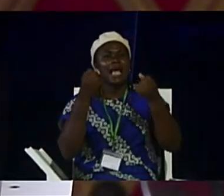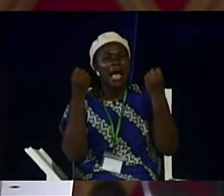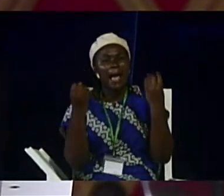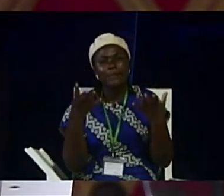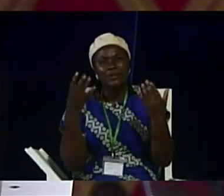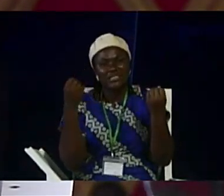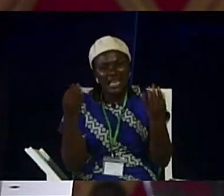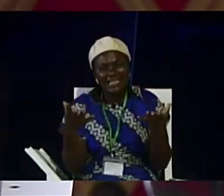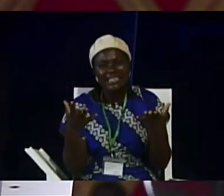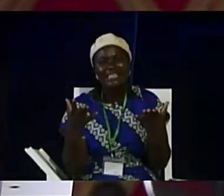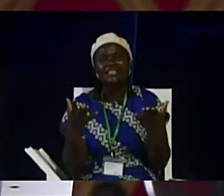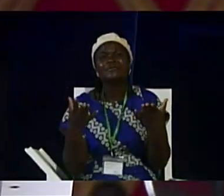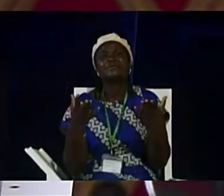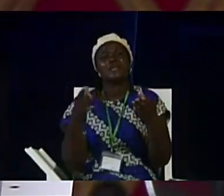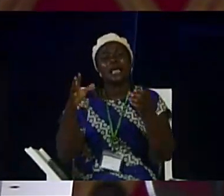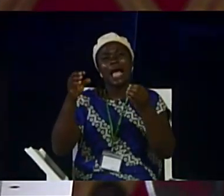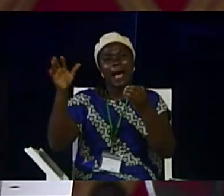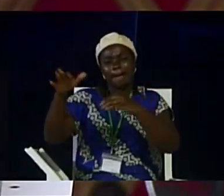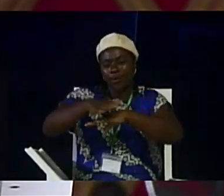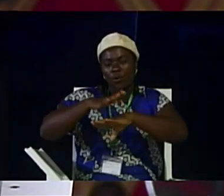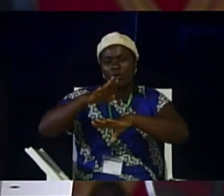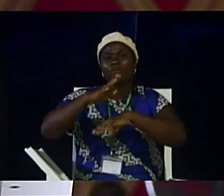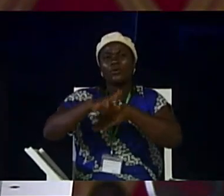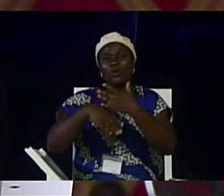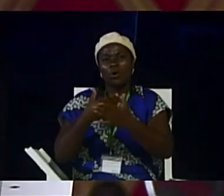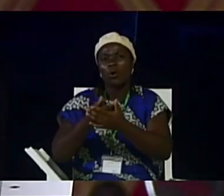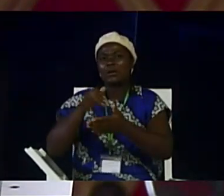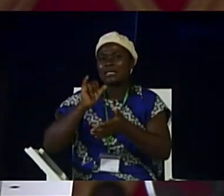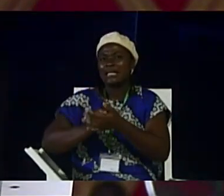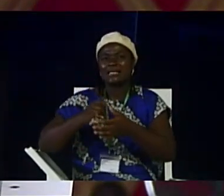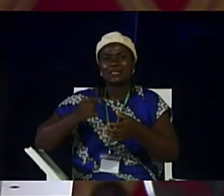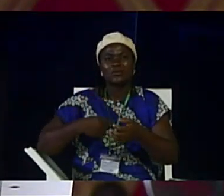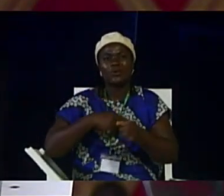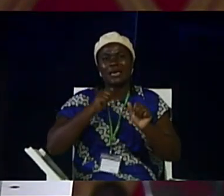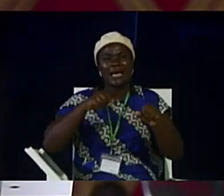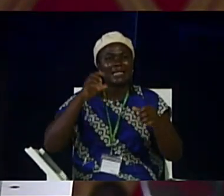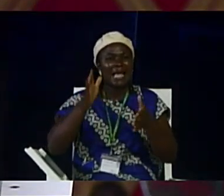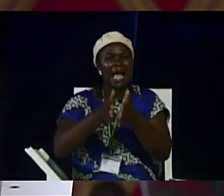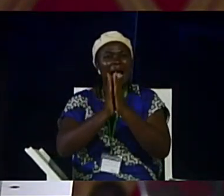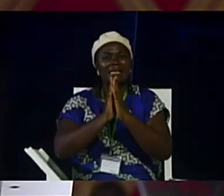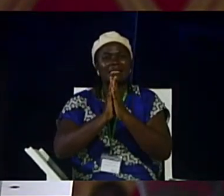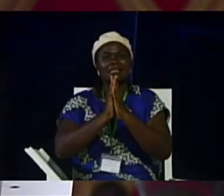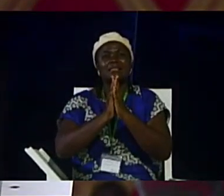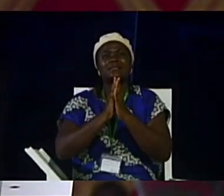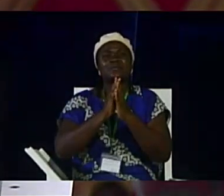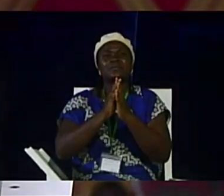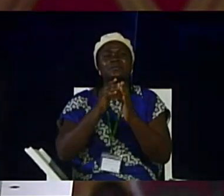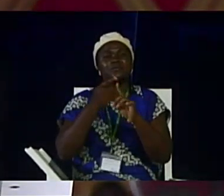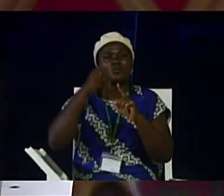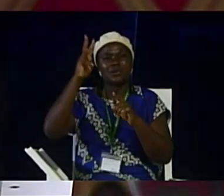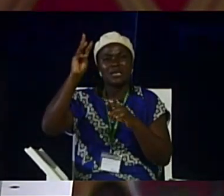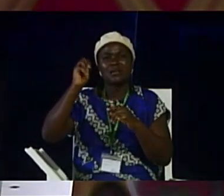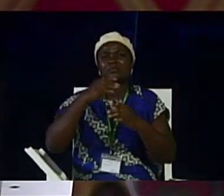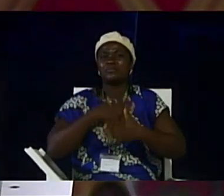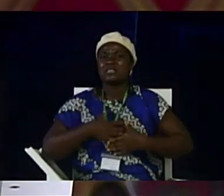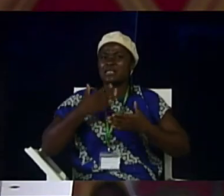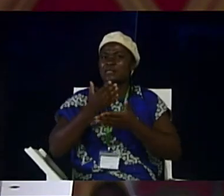abundantly above all that we can ask or think. Please,